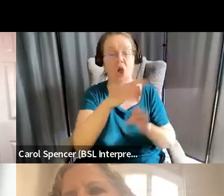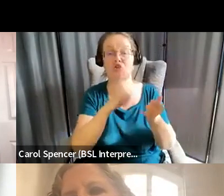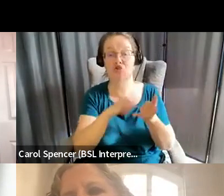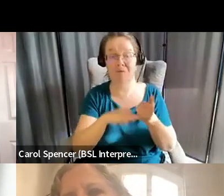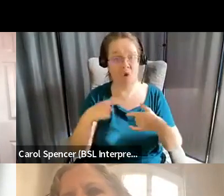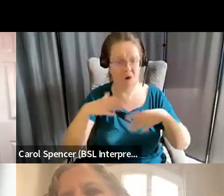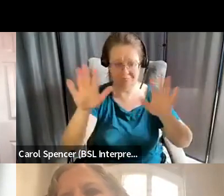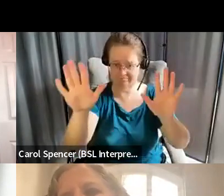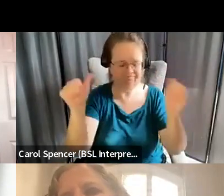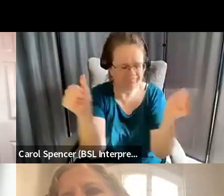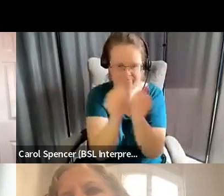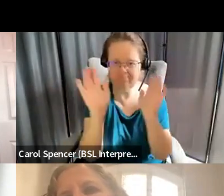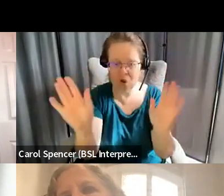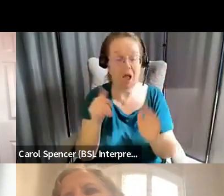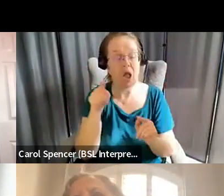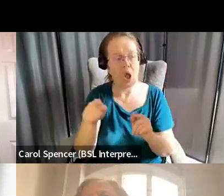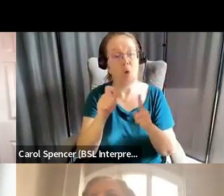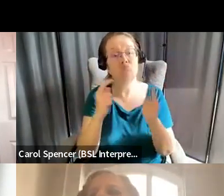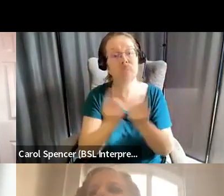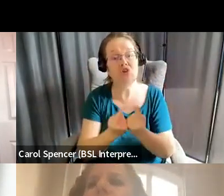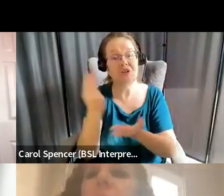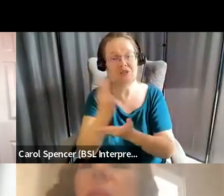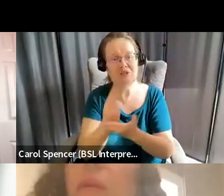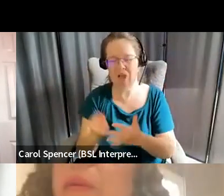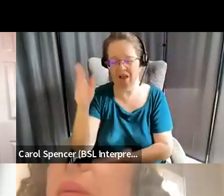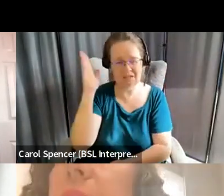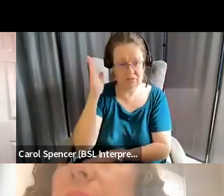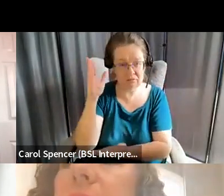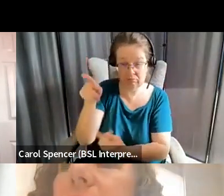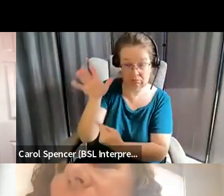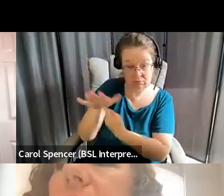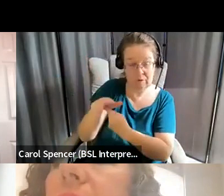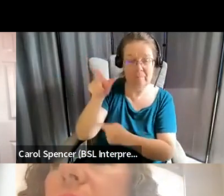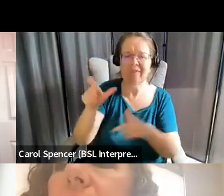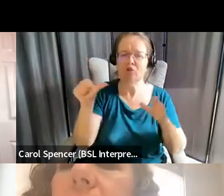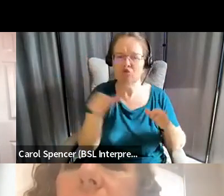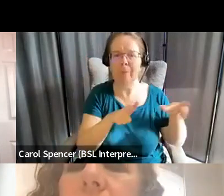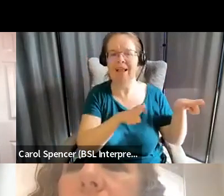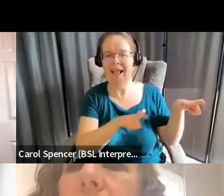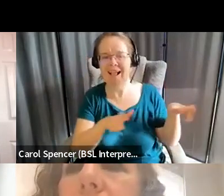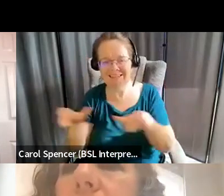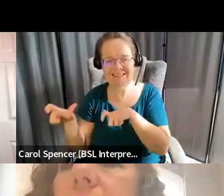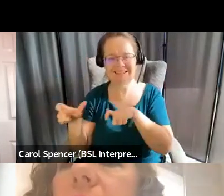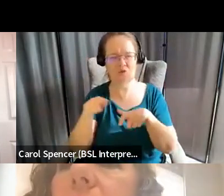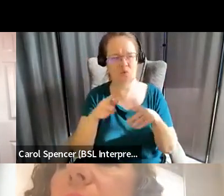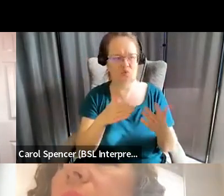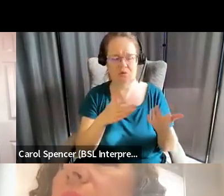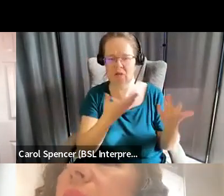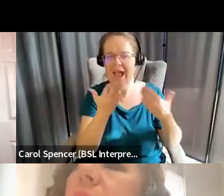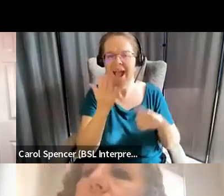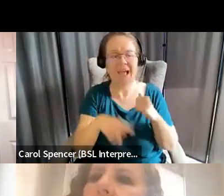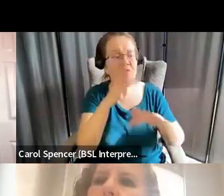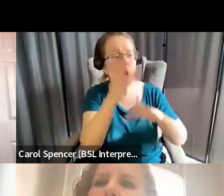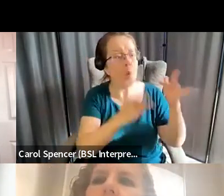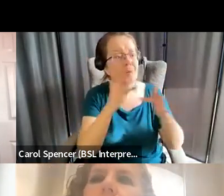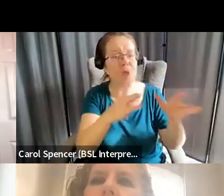the importance of product designers. So yeah, it should be a continuous journey. A product or service, a website is never going to be